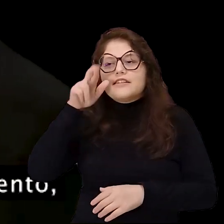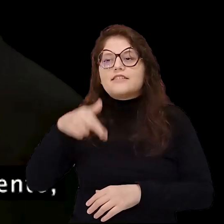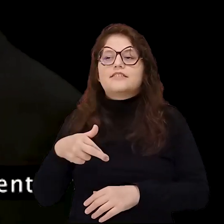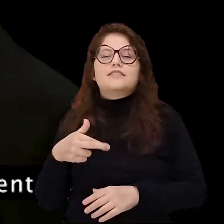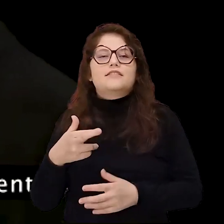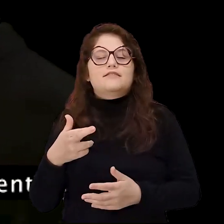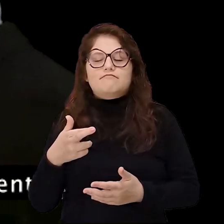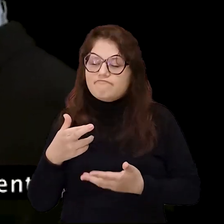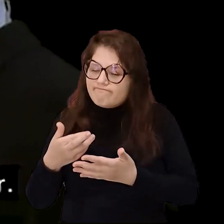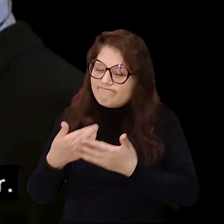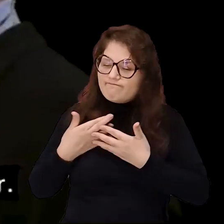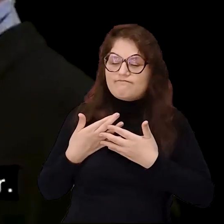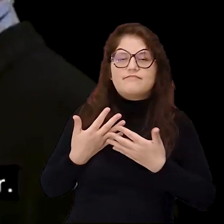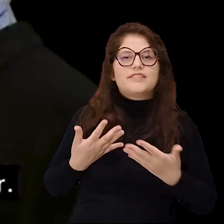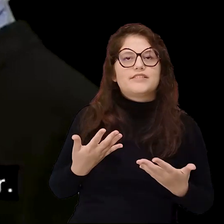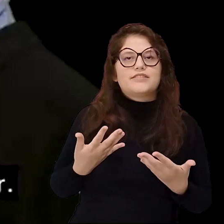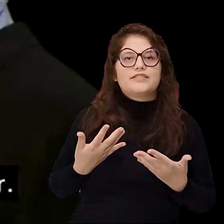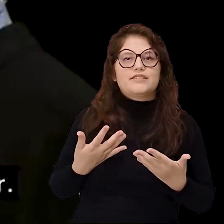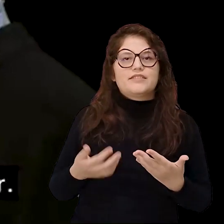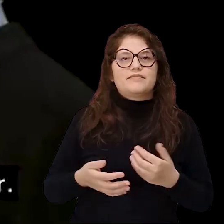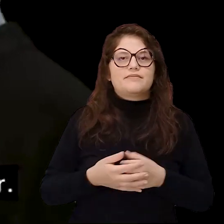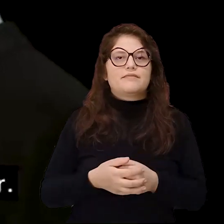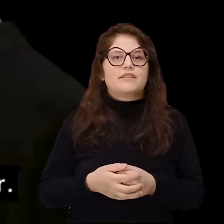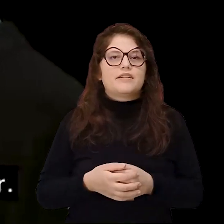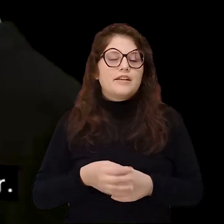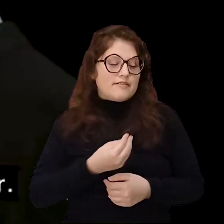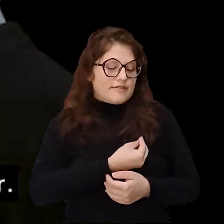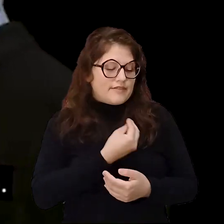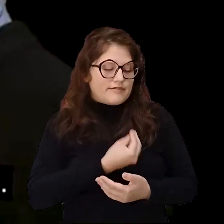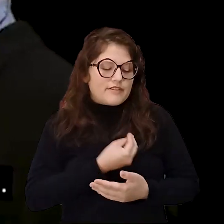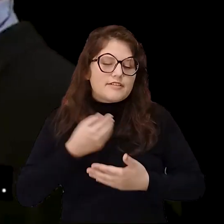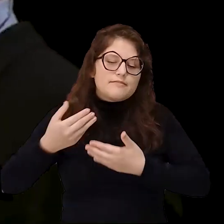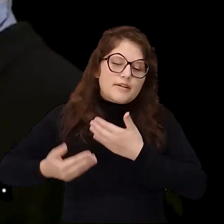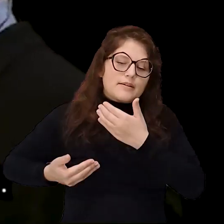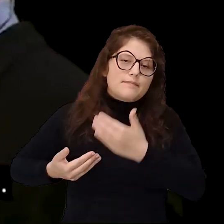moment's reason, to cleave to the reasons for living.